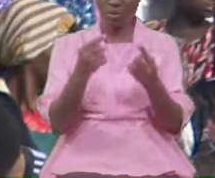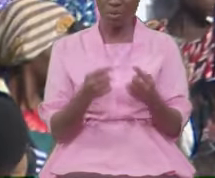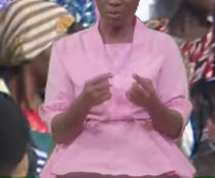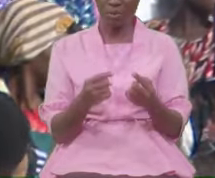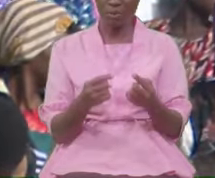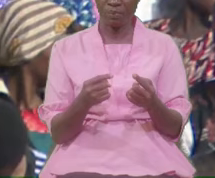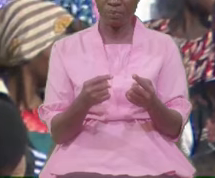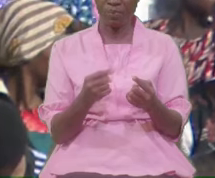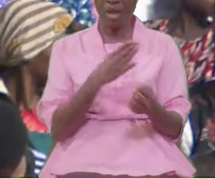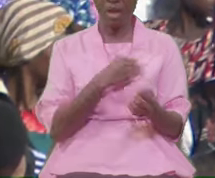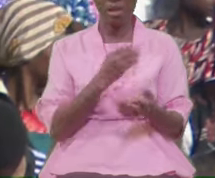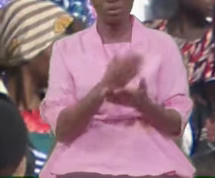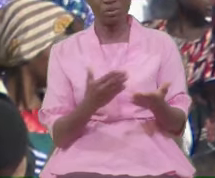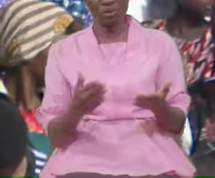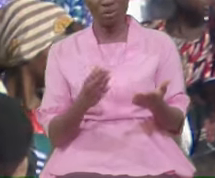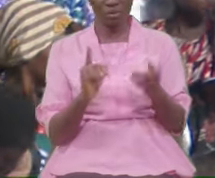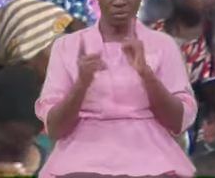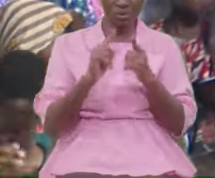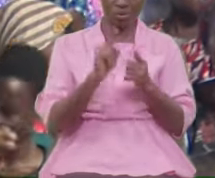way What